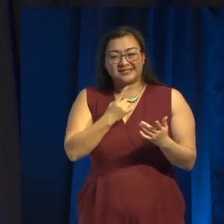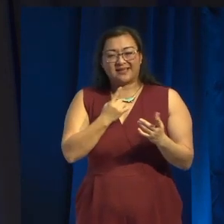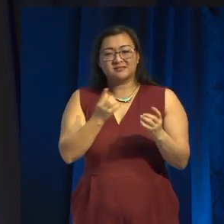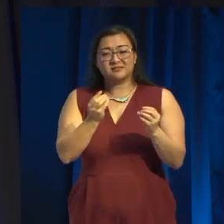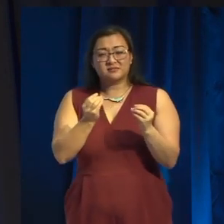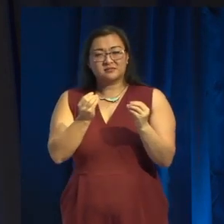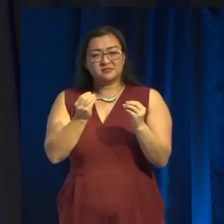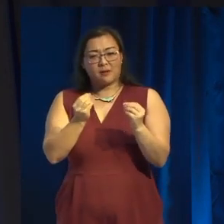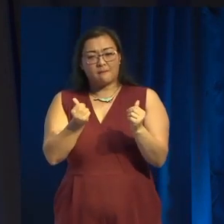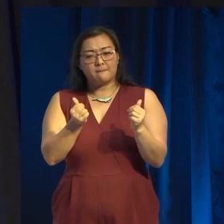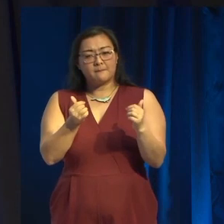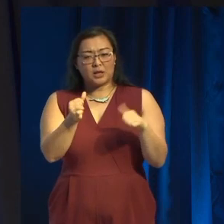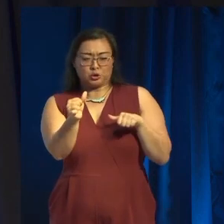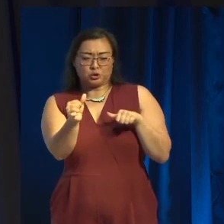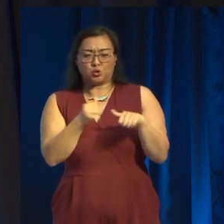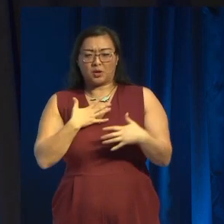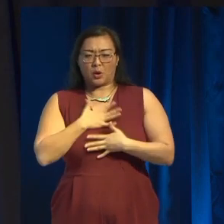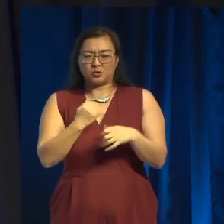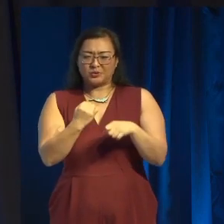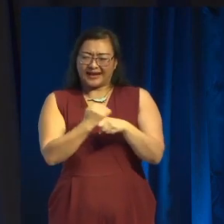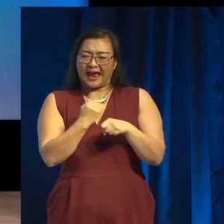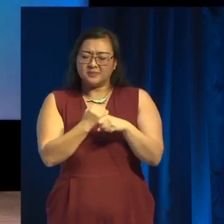short games, like we experienced it firsthand.